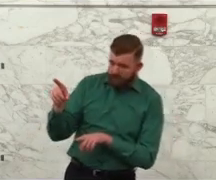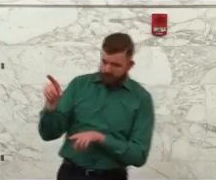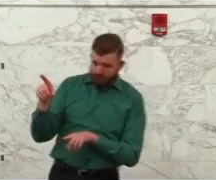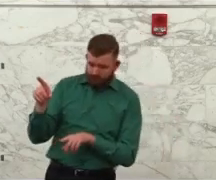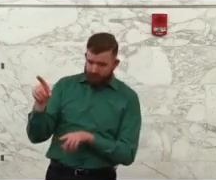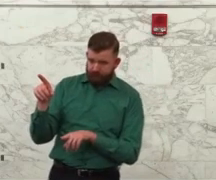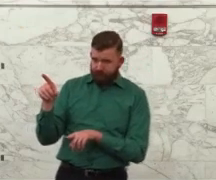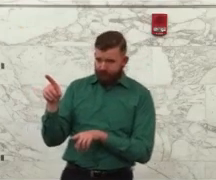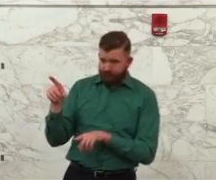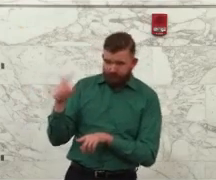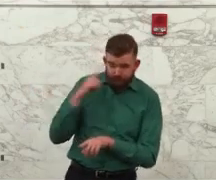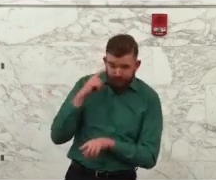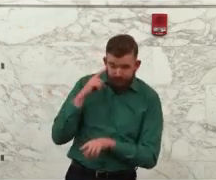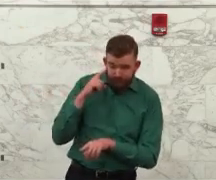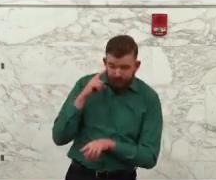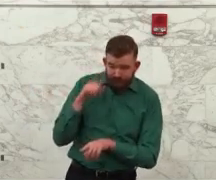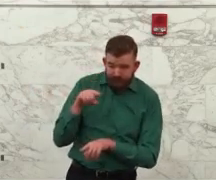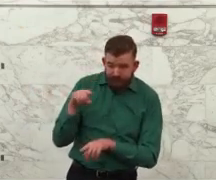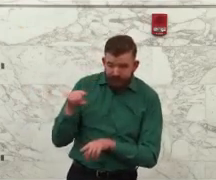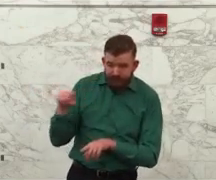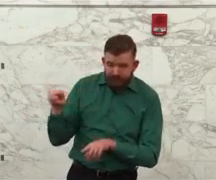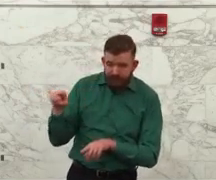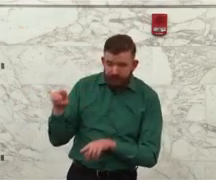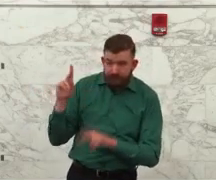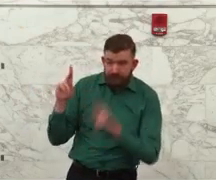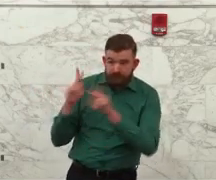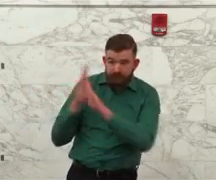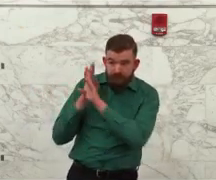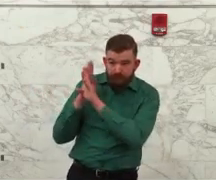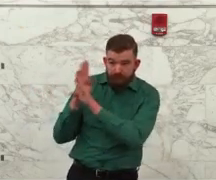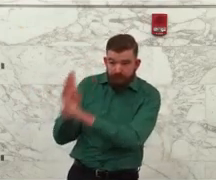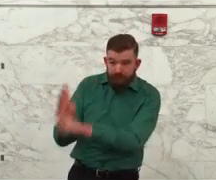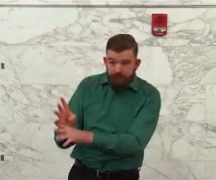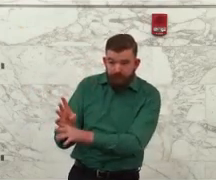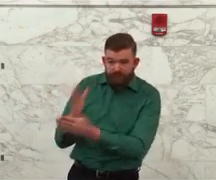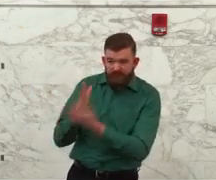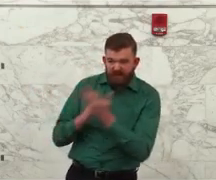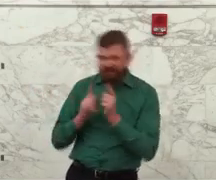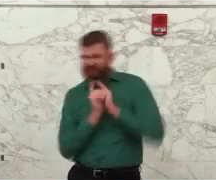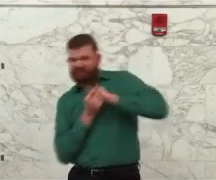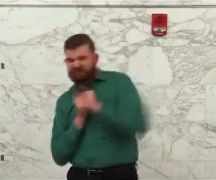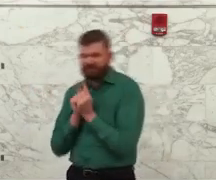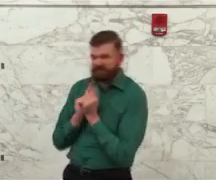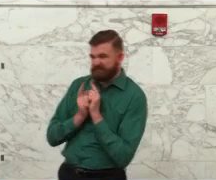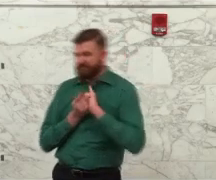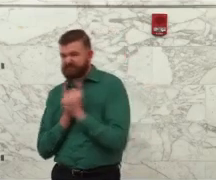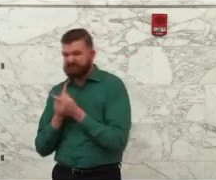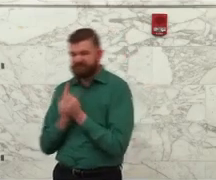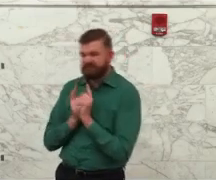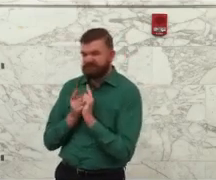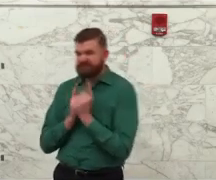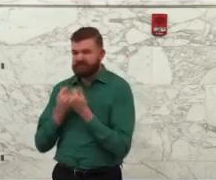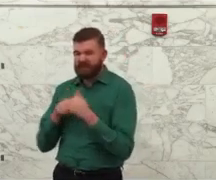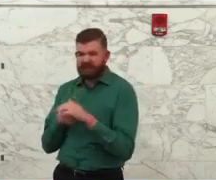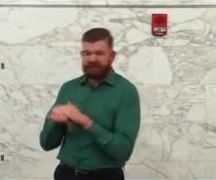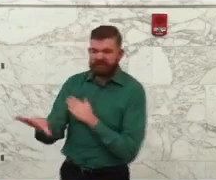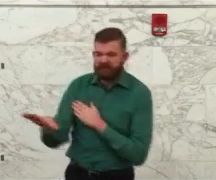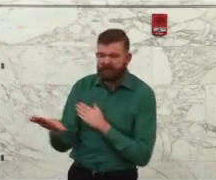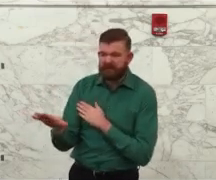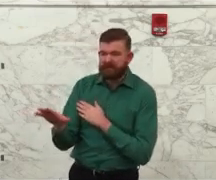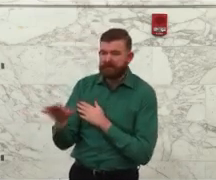people are jamming the doors. There's even some, pushing and shoving going on. Are you worried that going forward, if liquor stores are closed or things